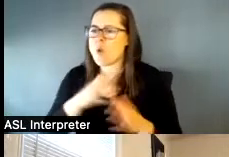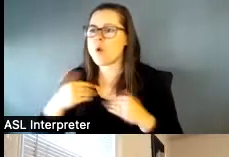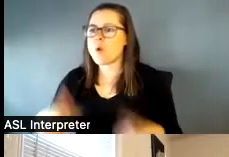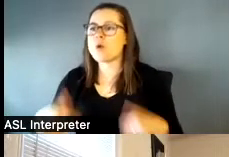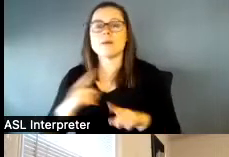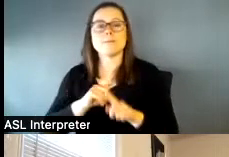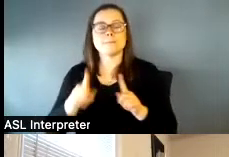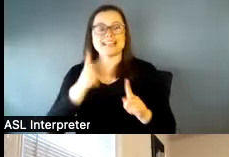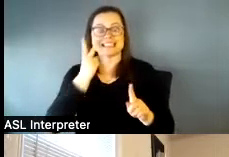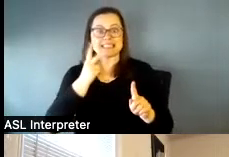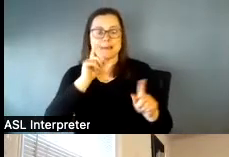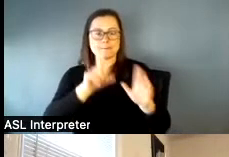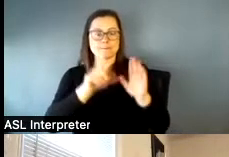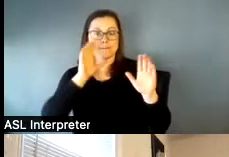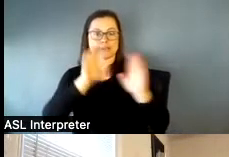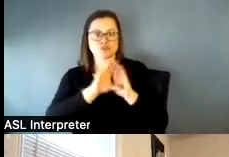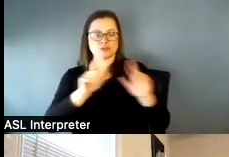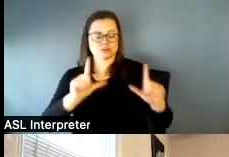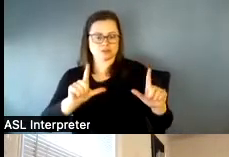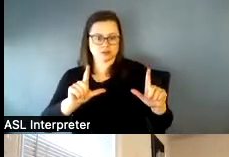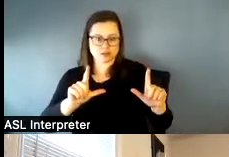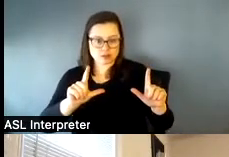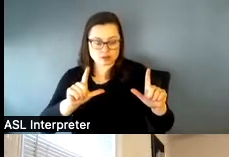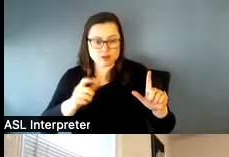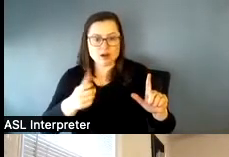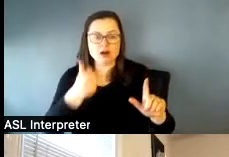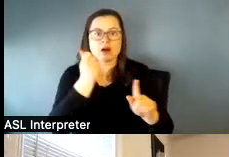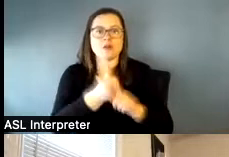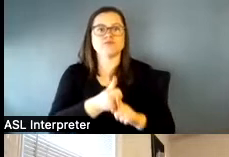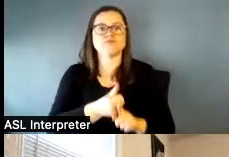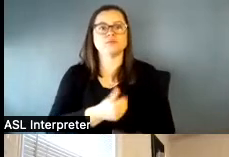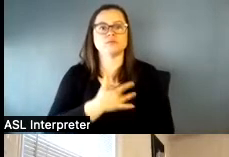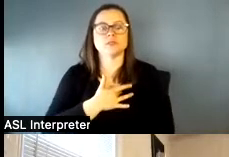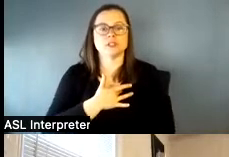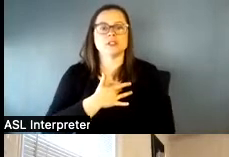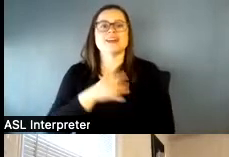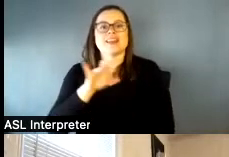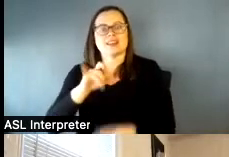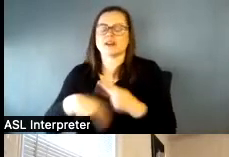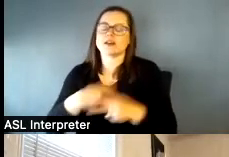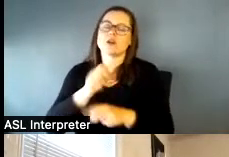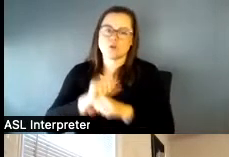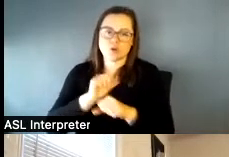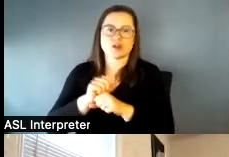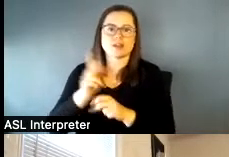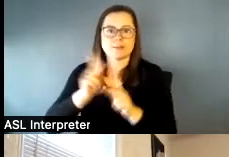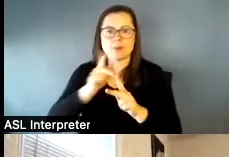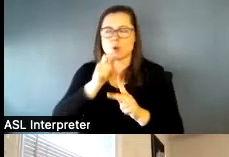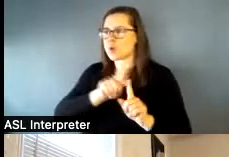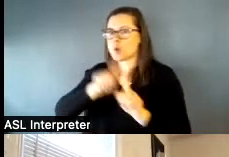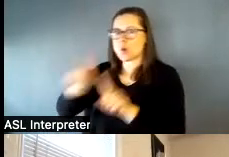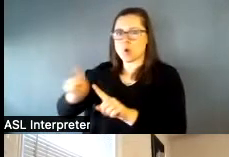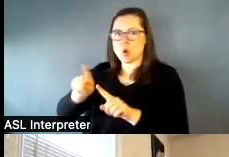those moments because of the work that these photojournalists are doing. So yeah, I think